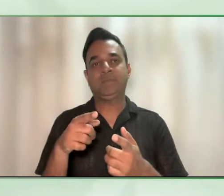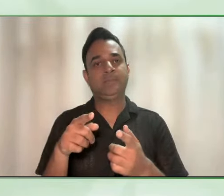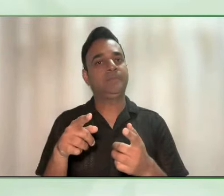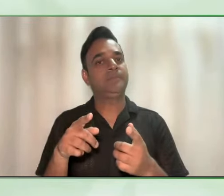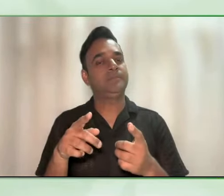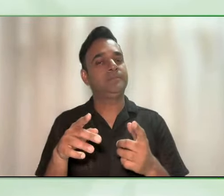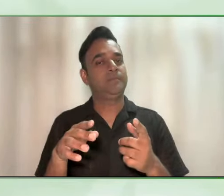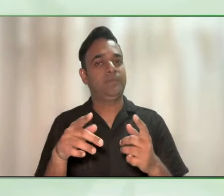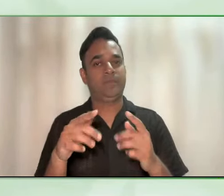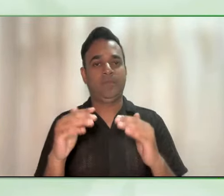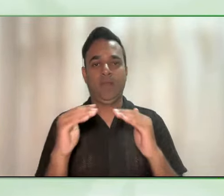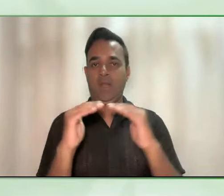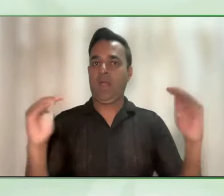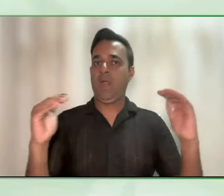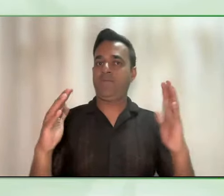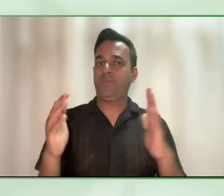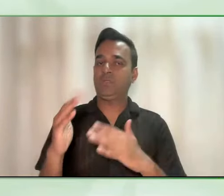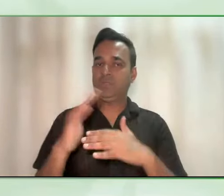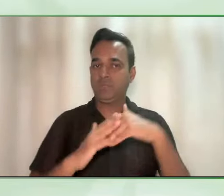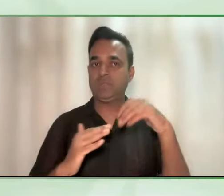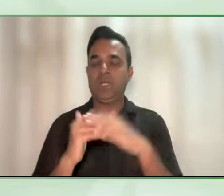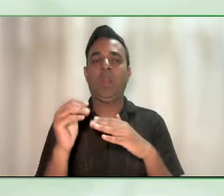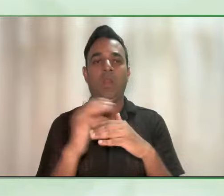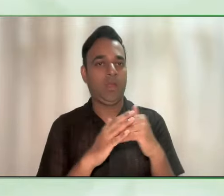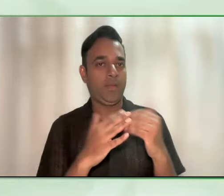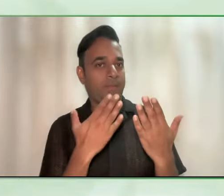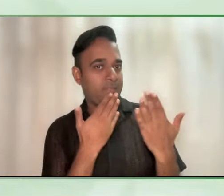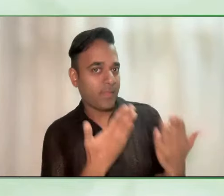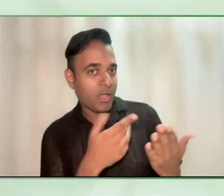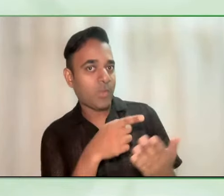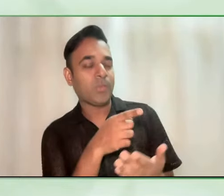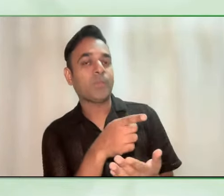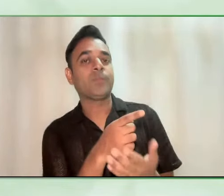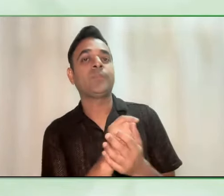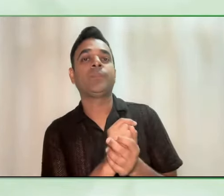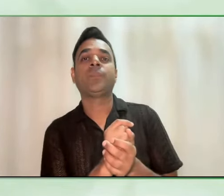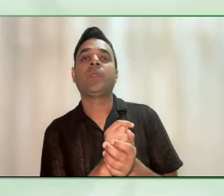accommodation. According to you, what are the